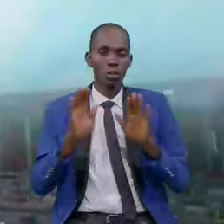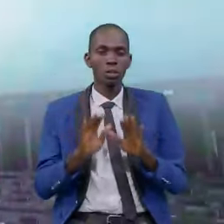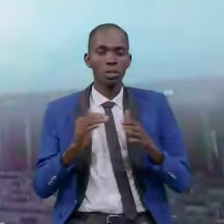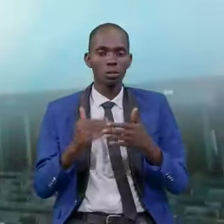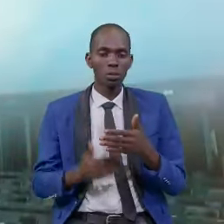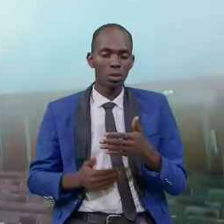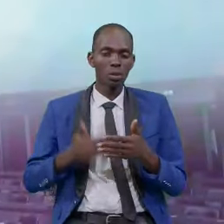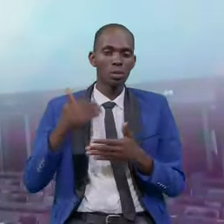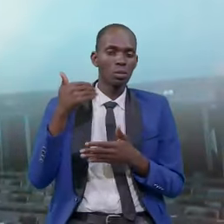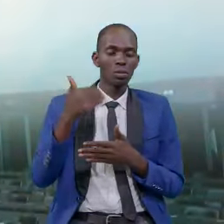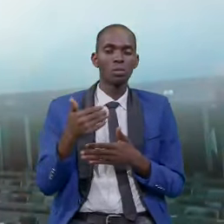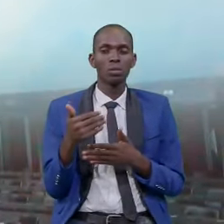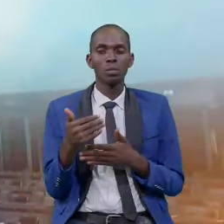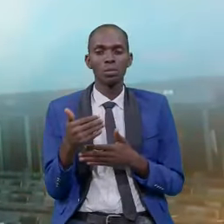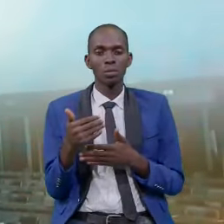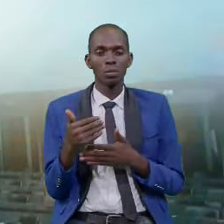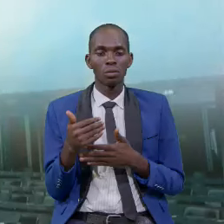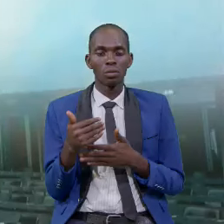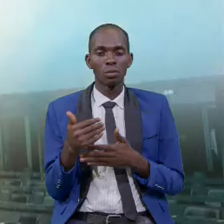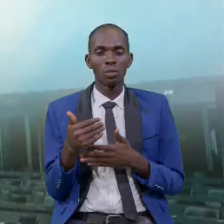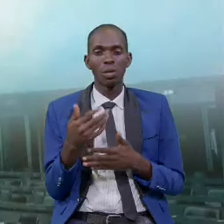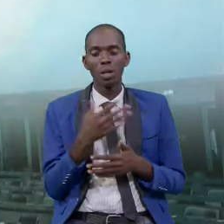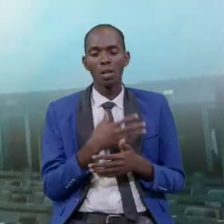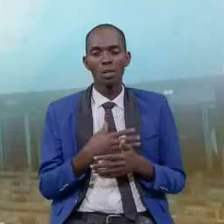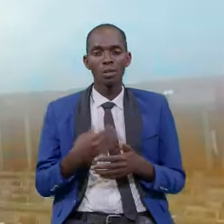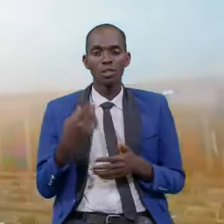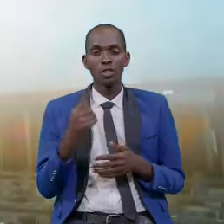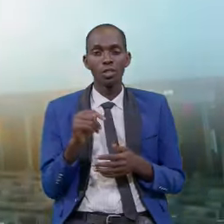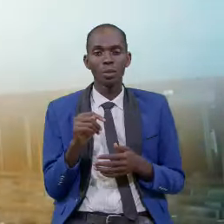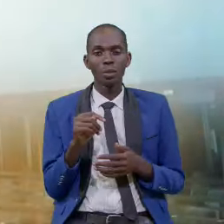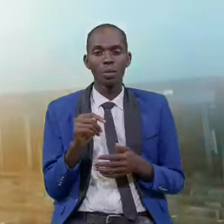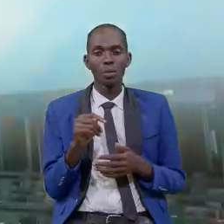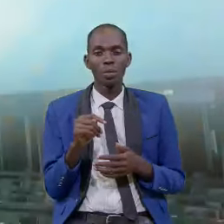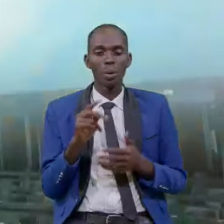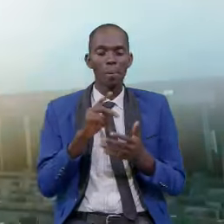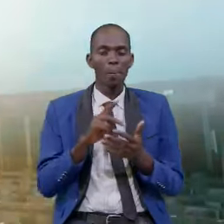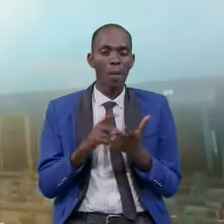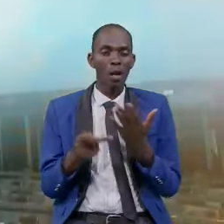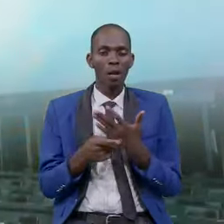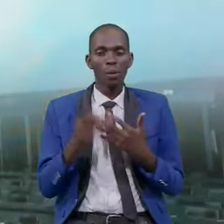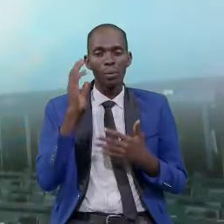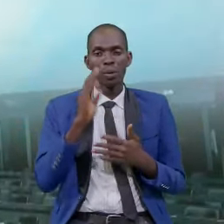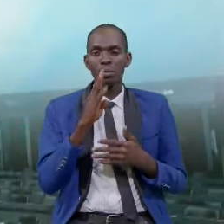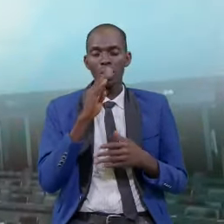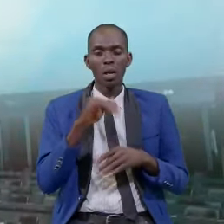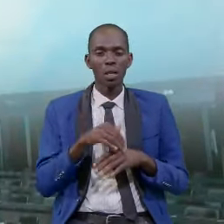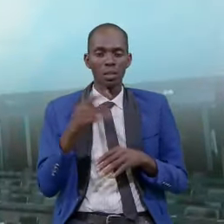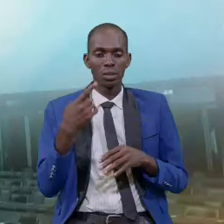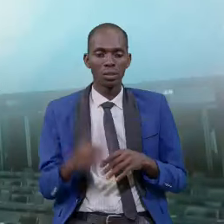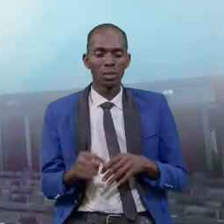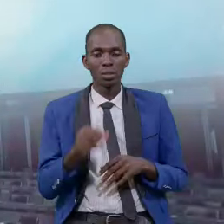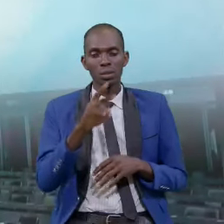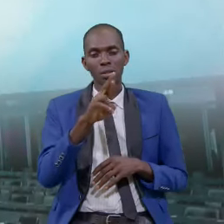first coming Sunday. And the program will be at the regional headquarters. Our own